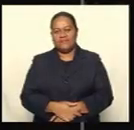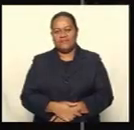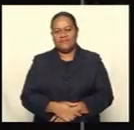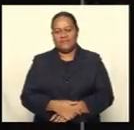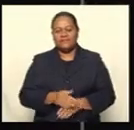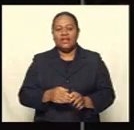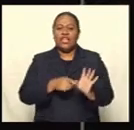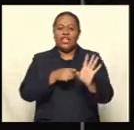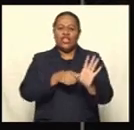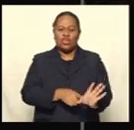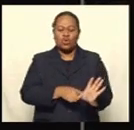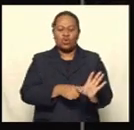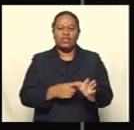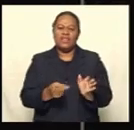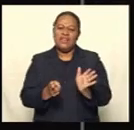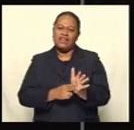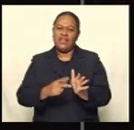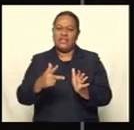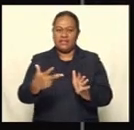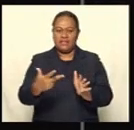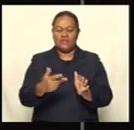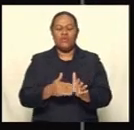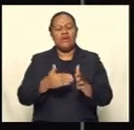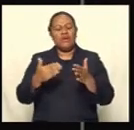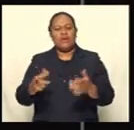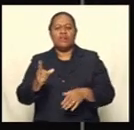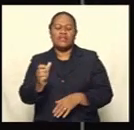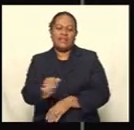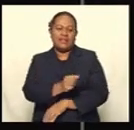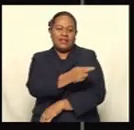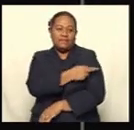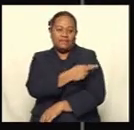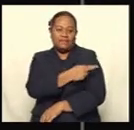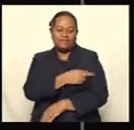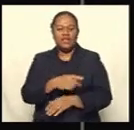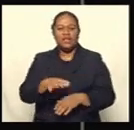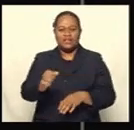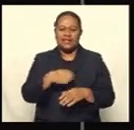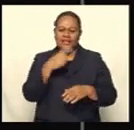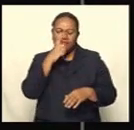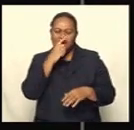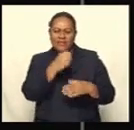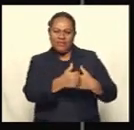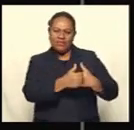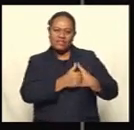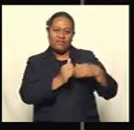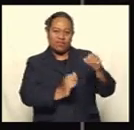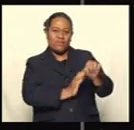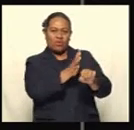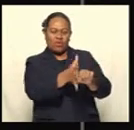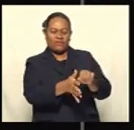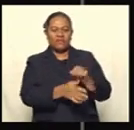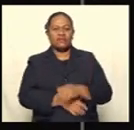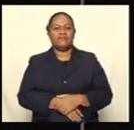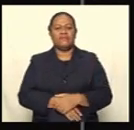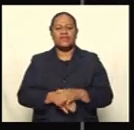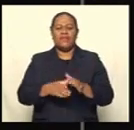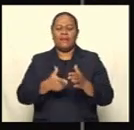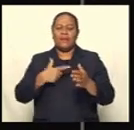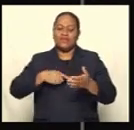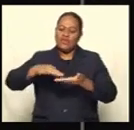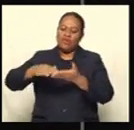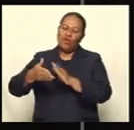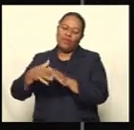Youth in Napani Nasinu have taken responsibility in keeping residents safe from COVID-19 by supporting authorities in their